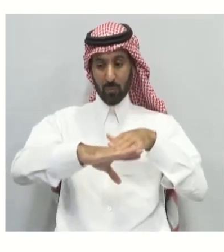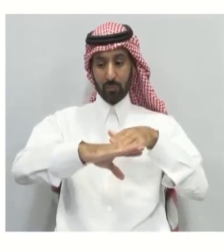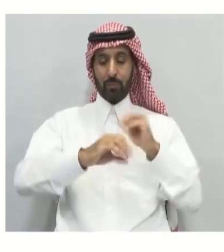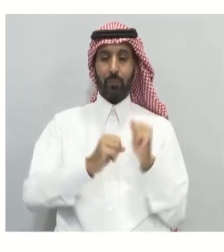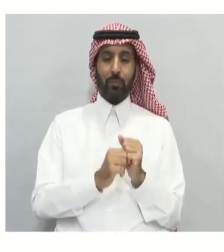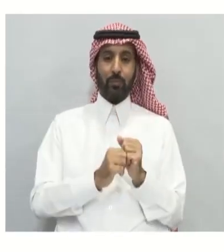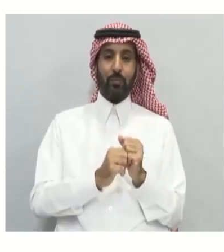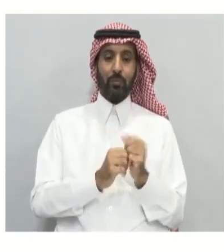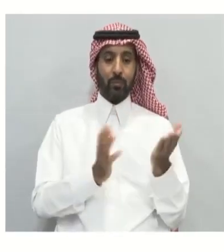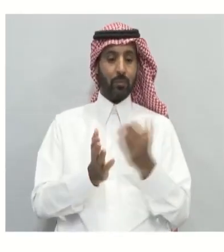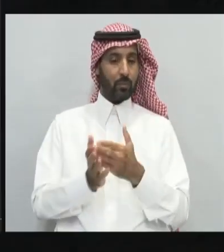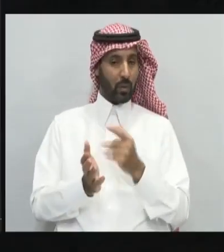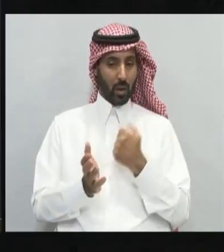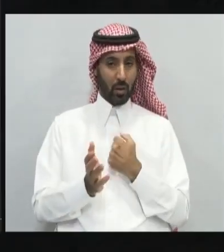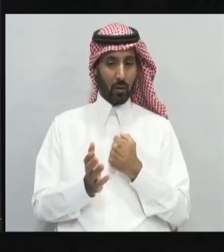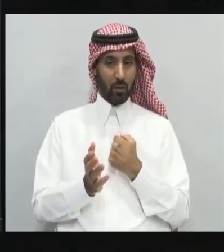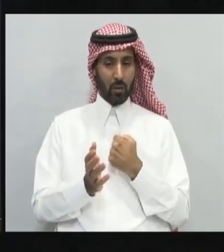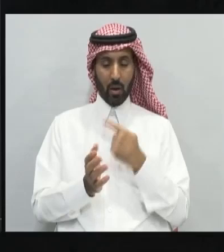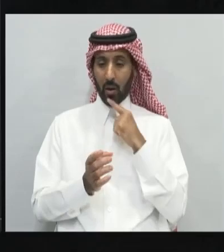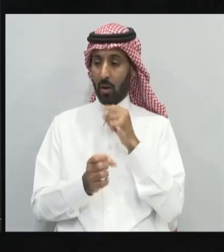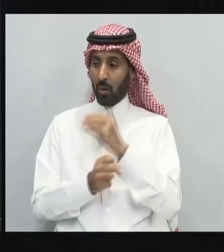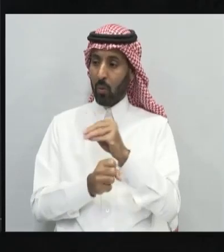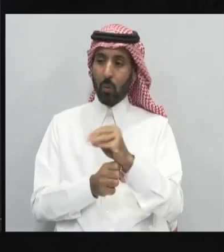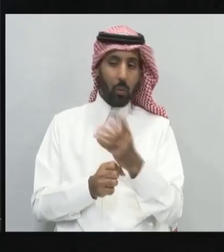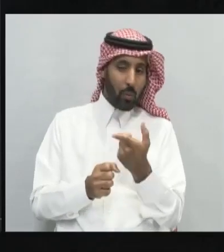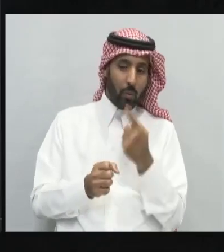action. Then, I will try to give directions.